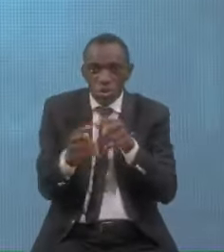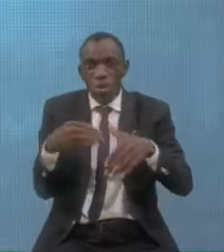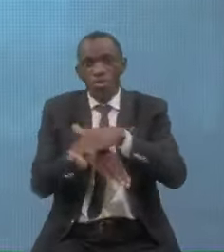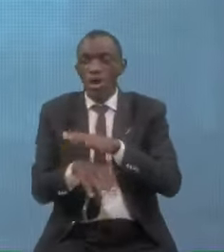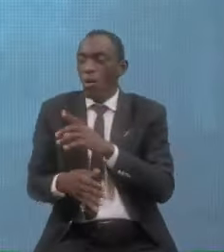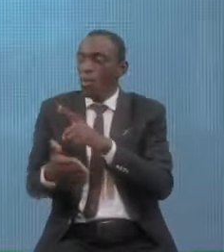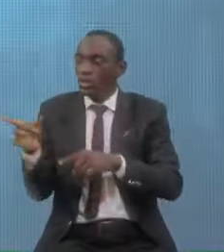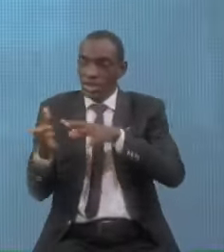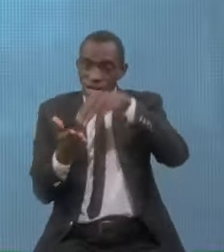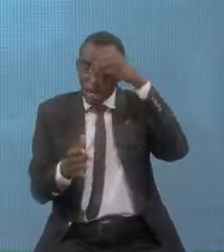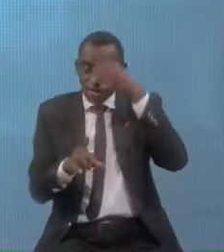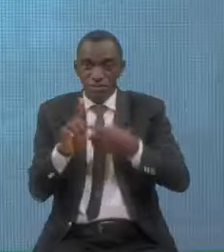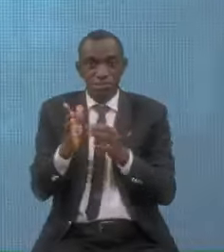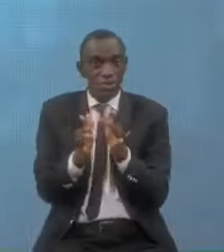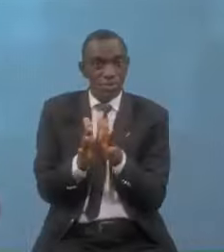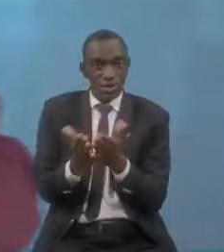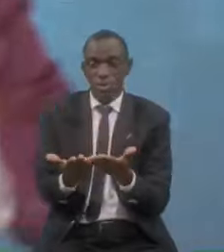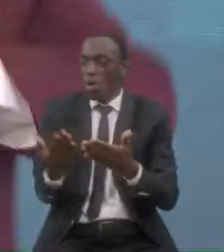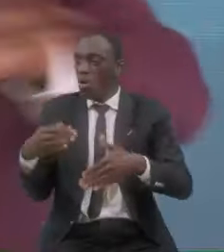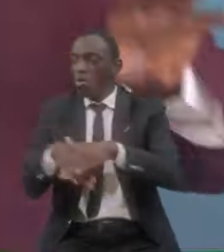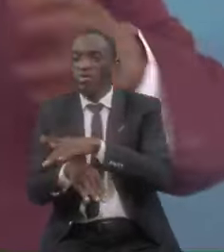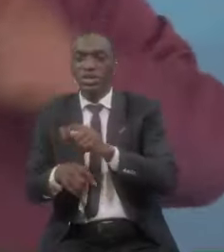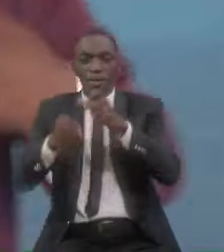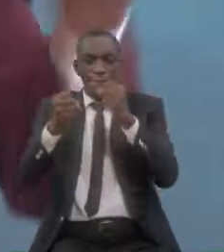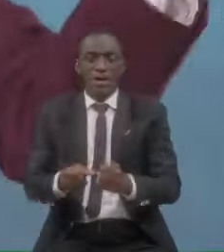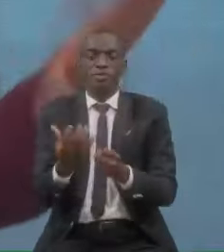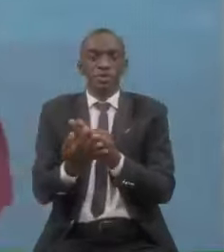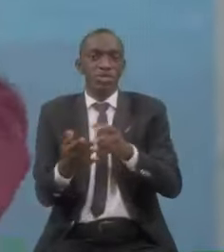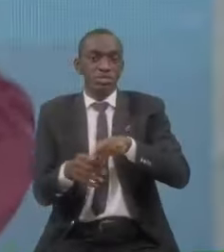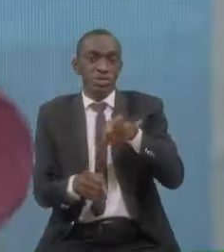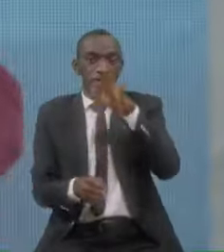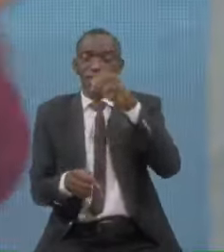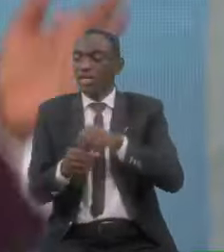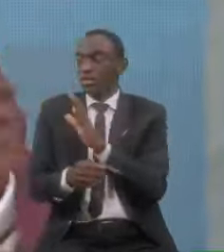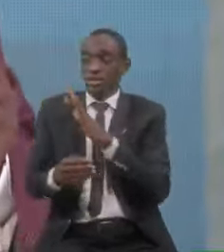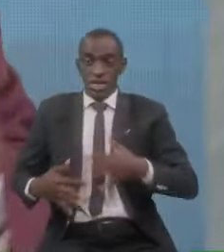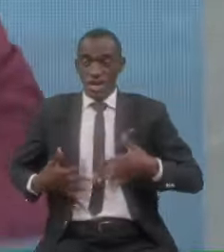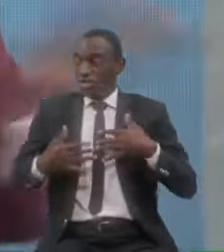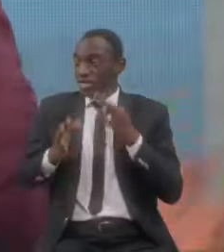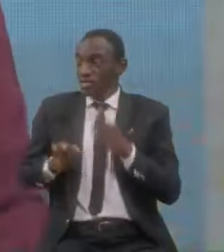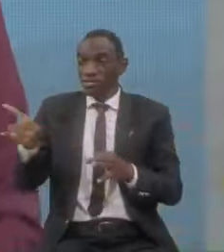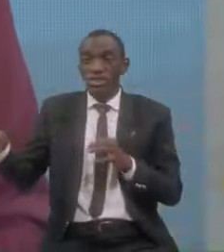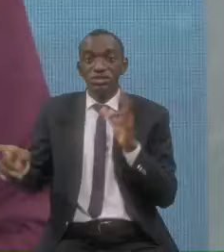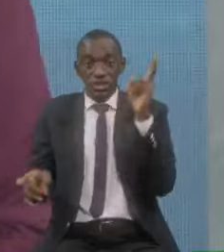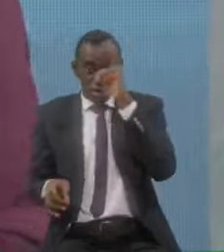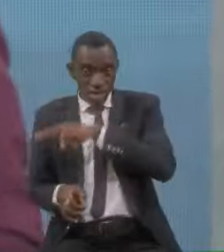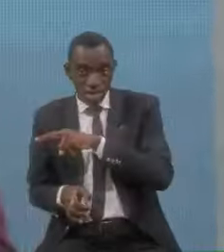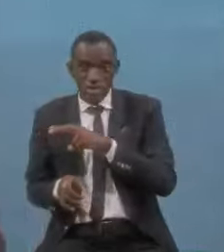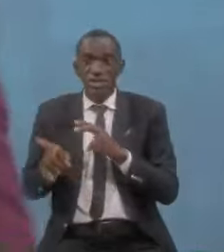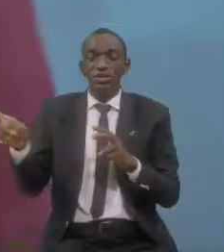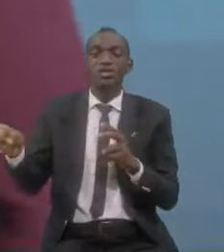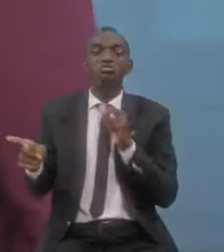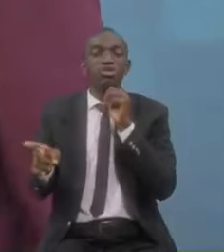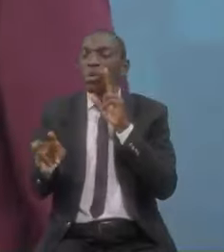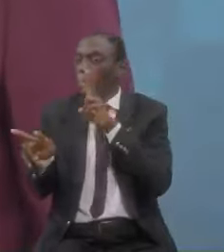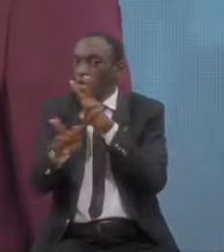power of the Holy Ghost in his life. He's not watching over himself. He's careless, he's prayerless, he's sinful.